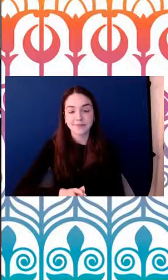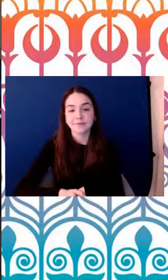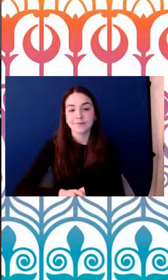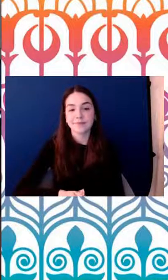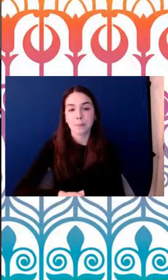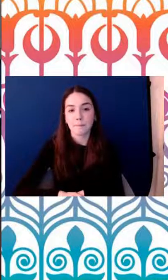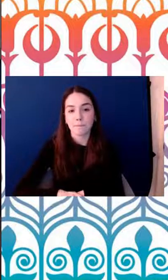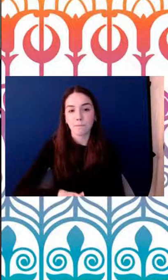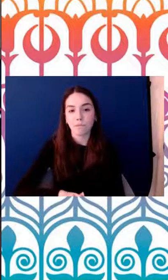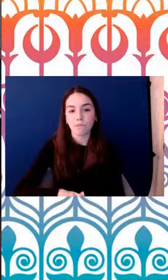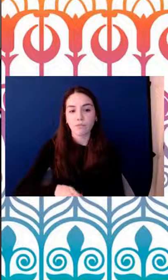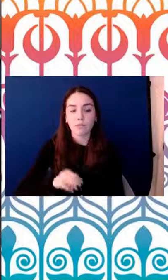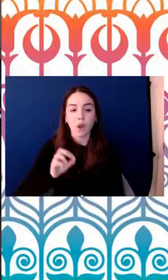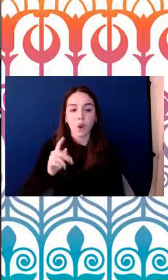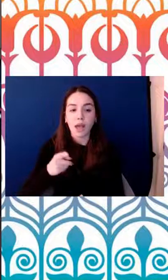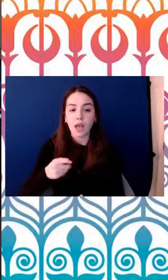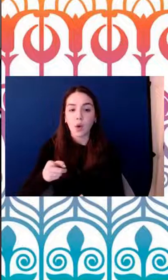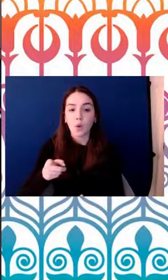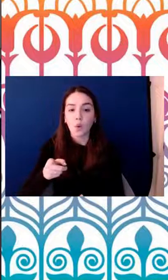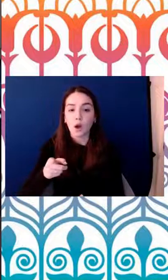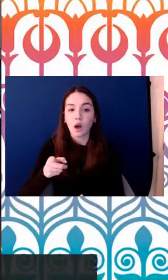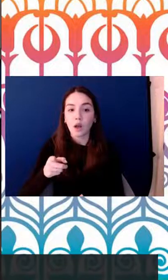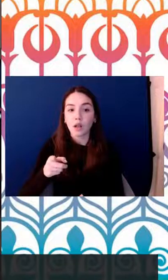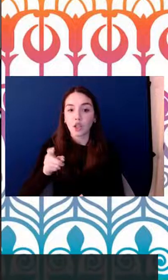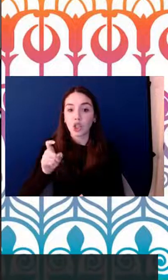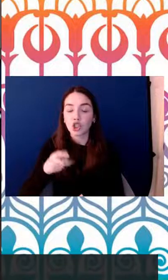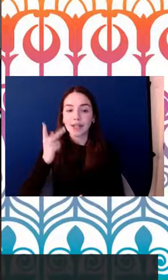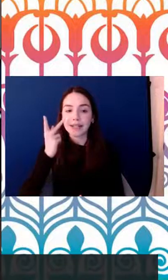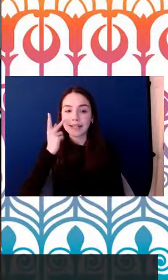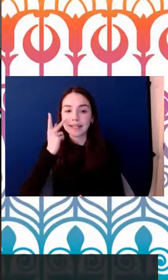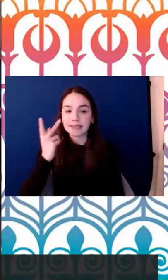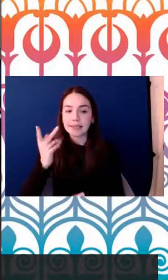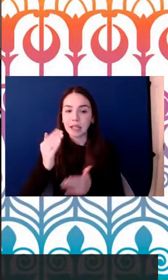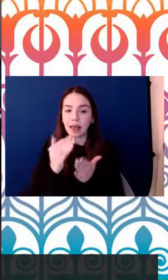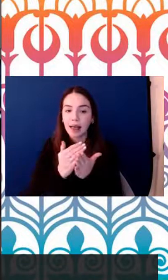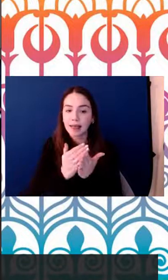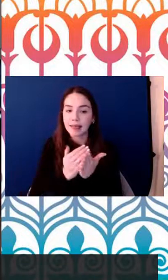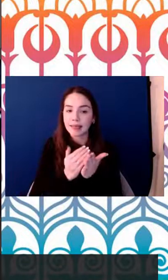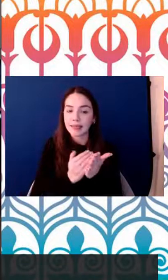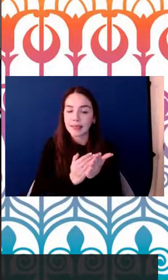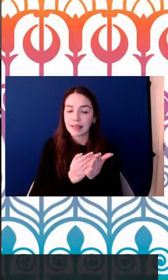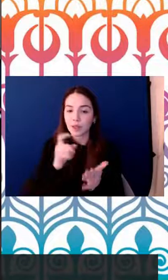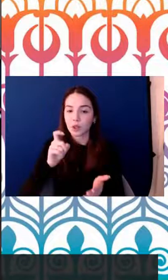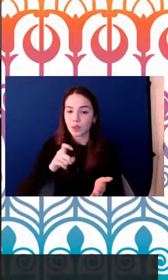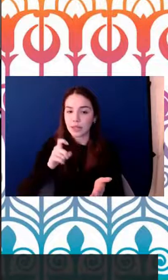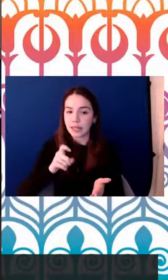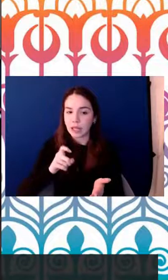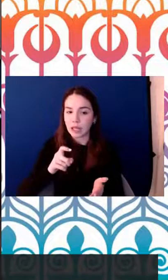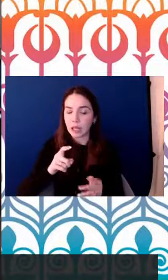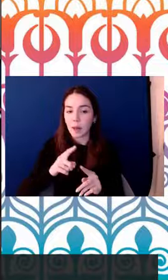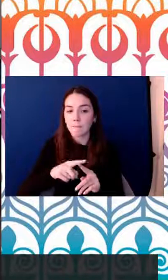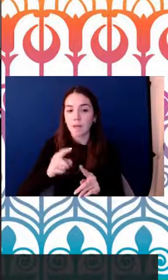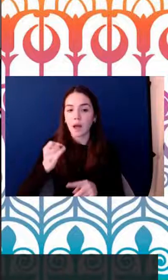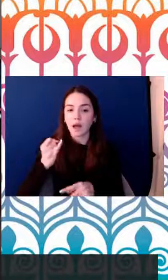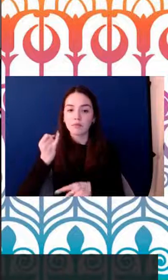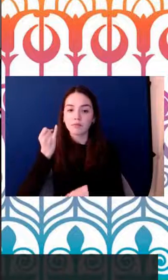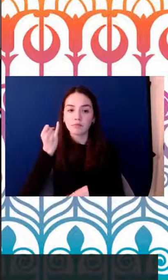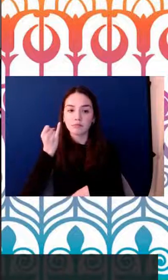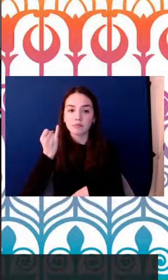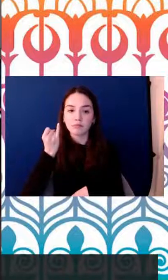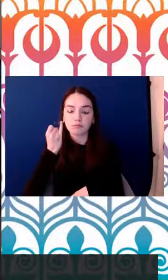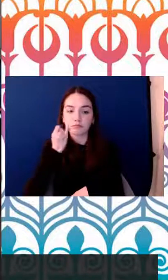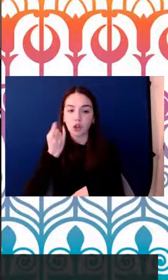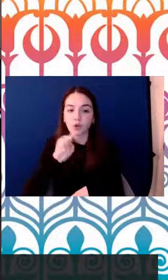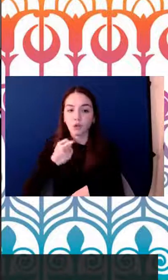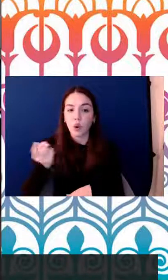Now, you should see the ingredients, but I'm going to go through this just in case anyone is at home and they're like, I think I can cook